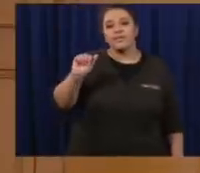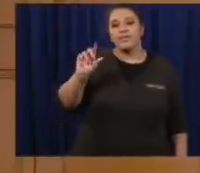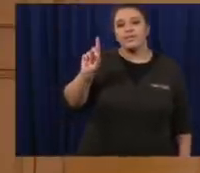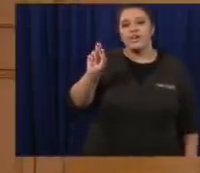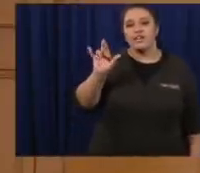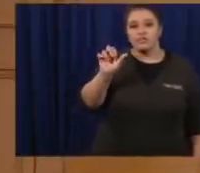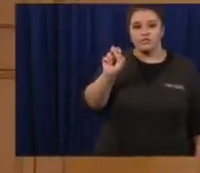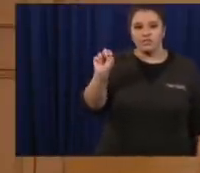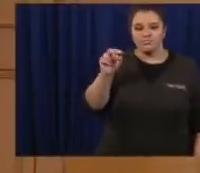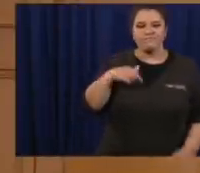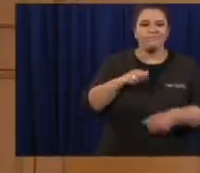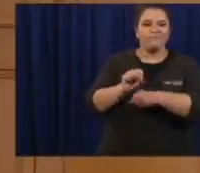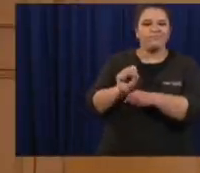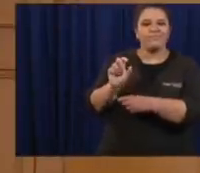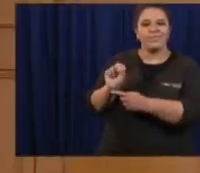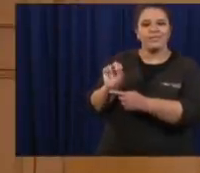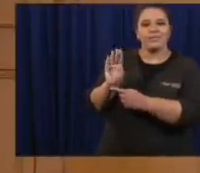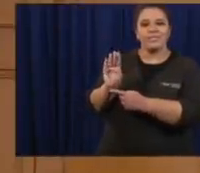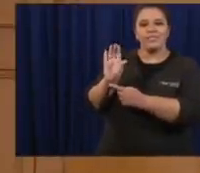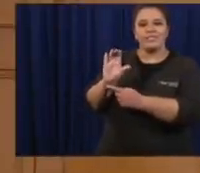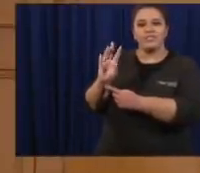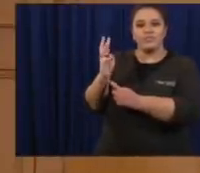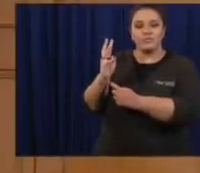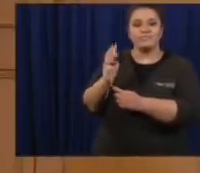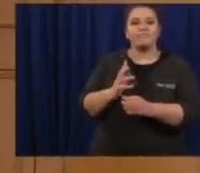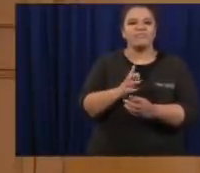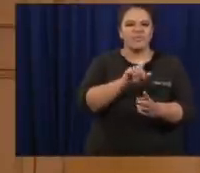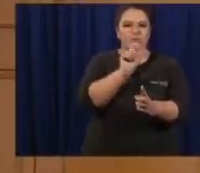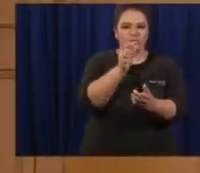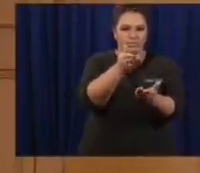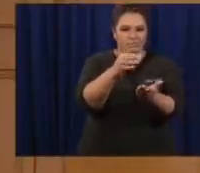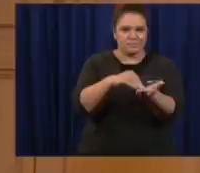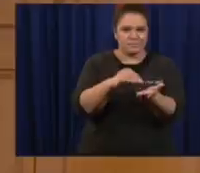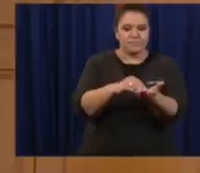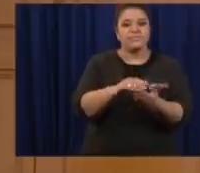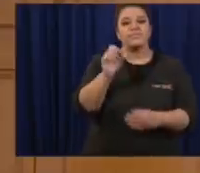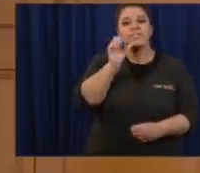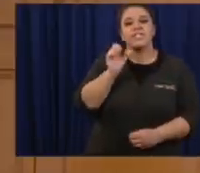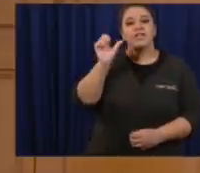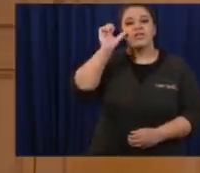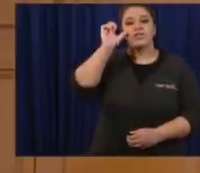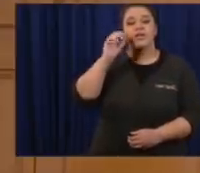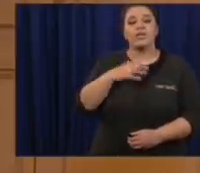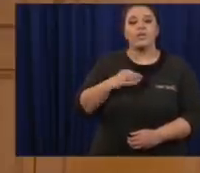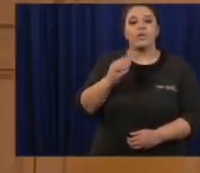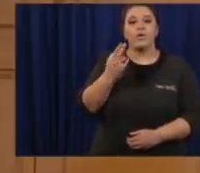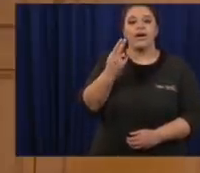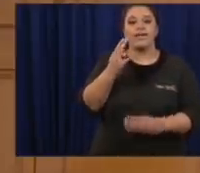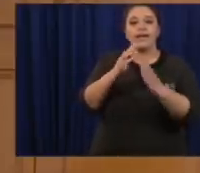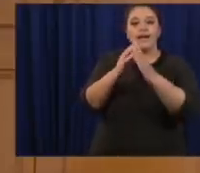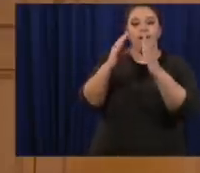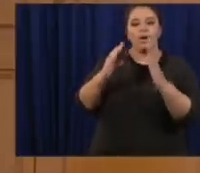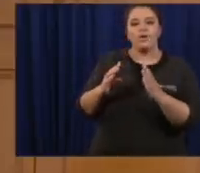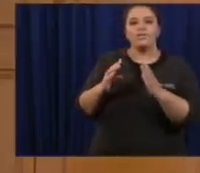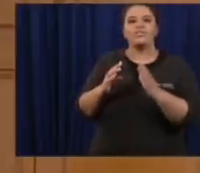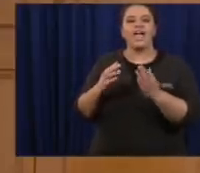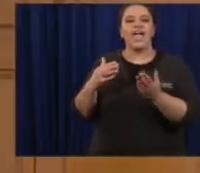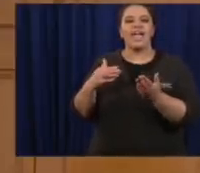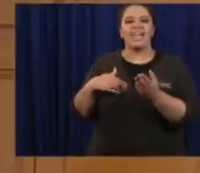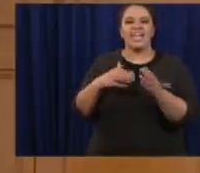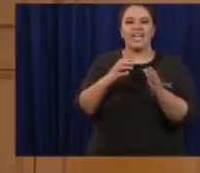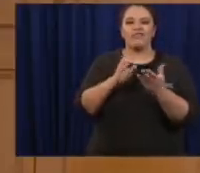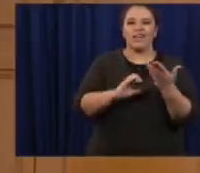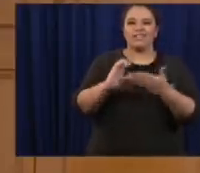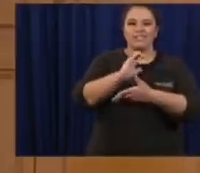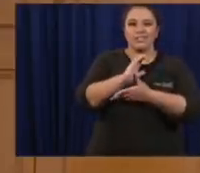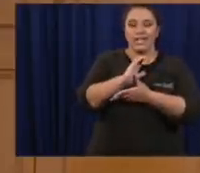for Dr. Acton. The White House's plan that they put out yesterday included gating criteria. Yes. Many people are looking at that and